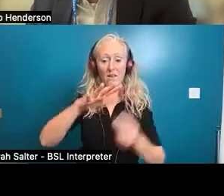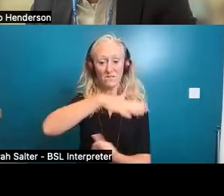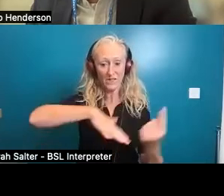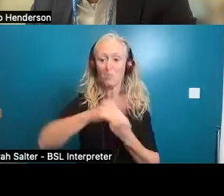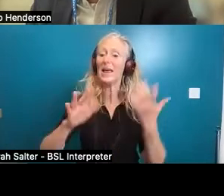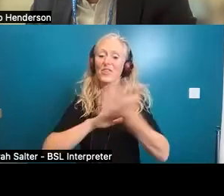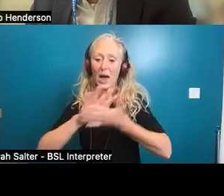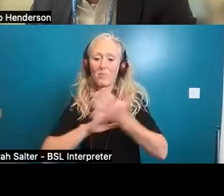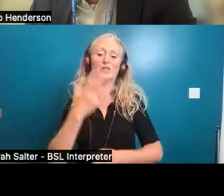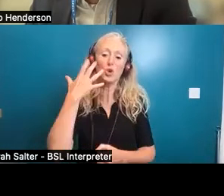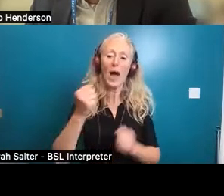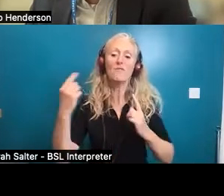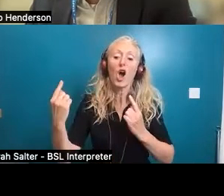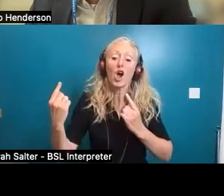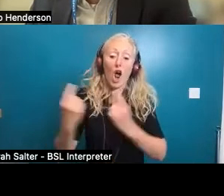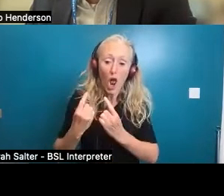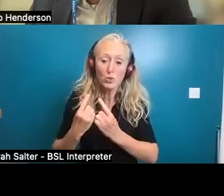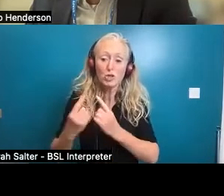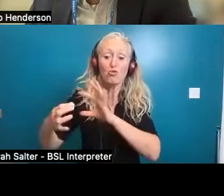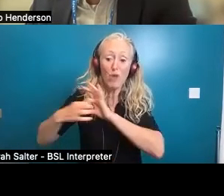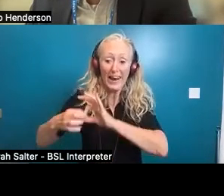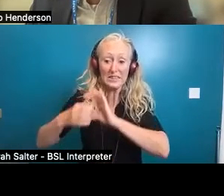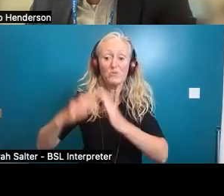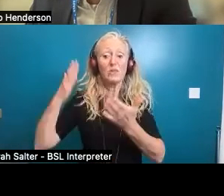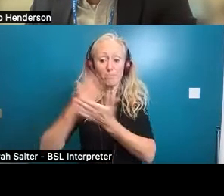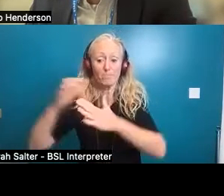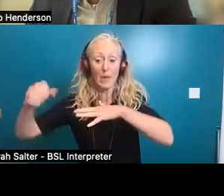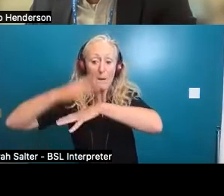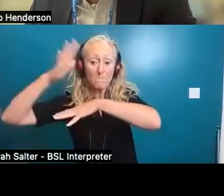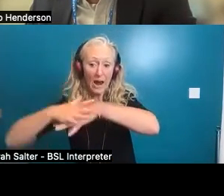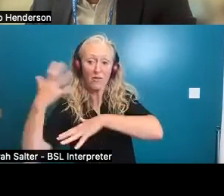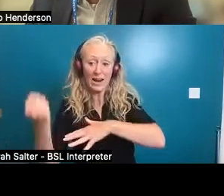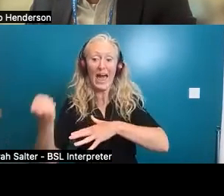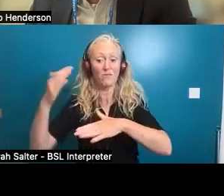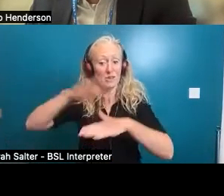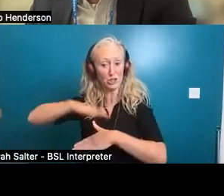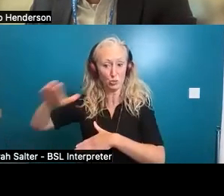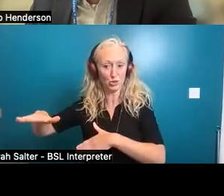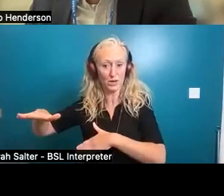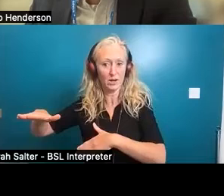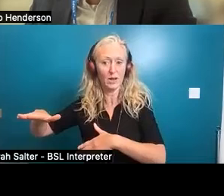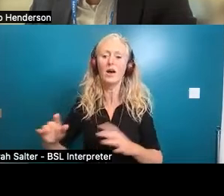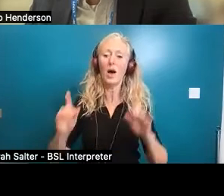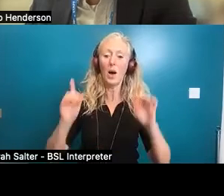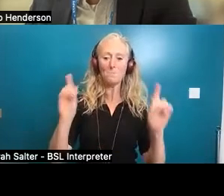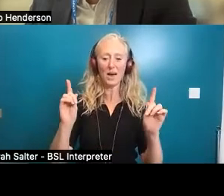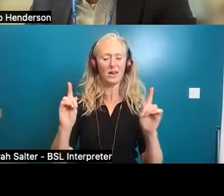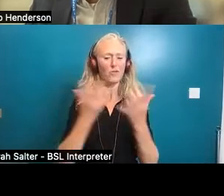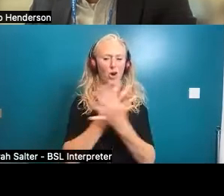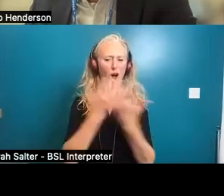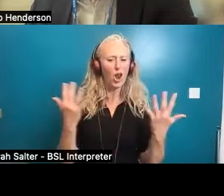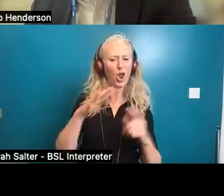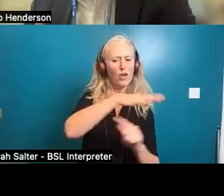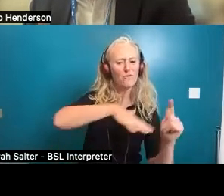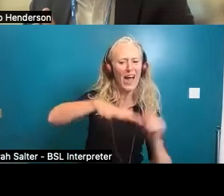But for the majority of patients in the UK, at least with Usher syndrome, this comes out of the blue.